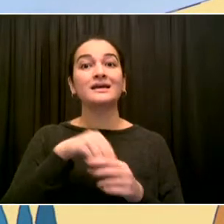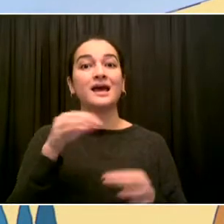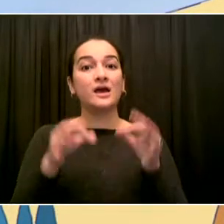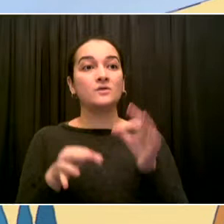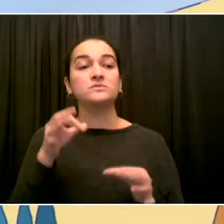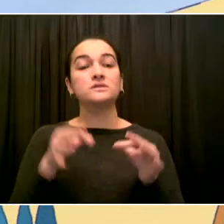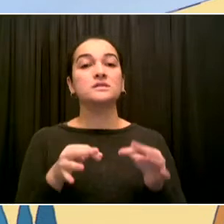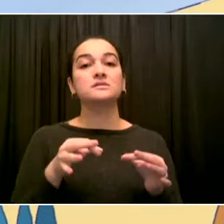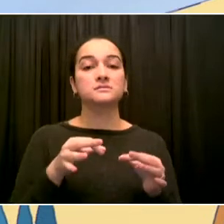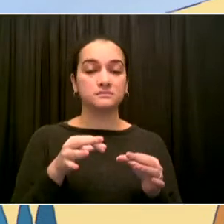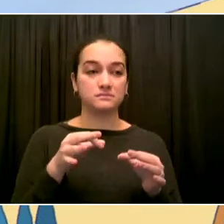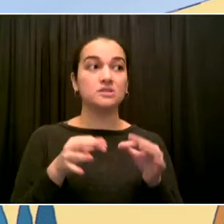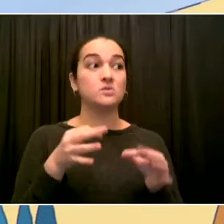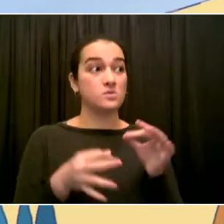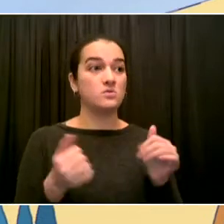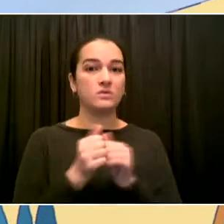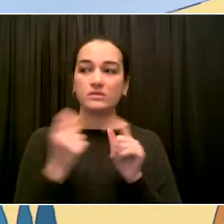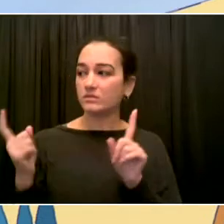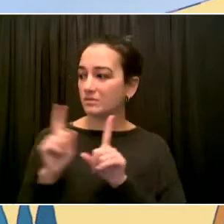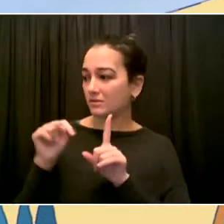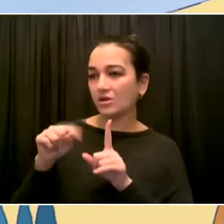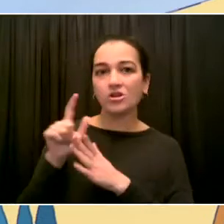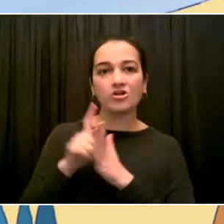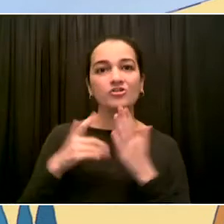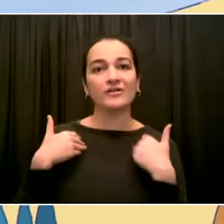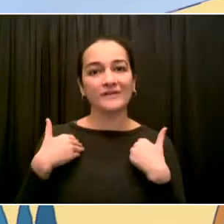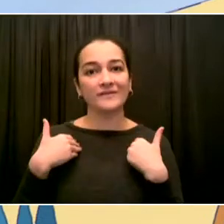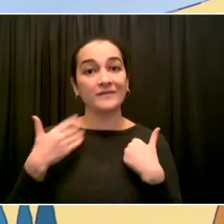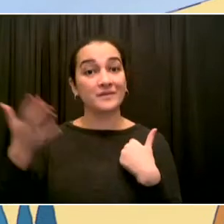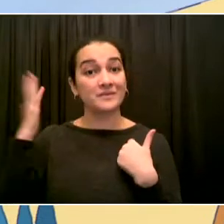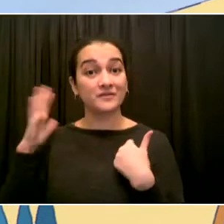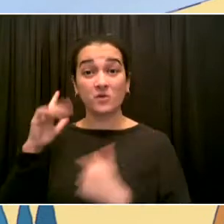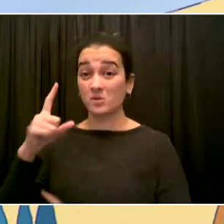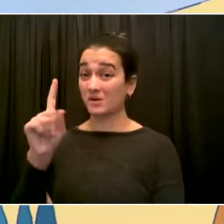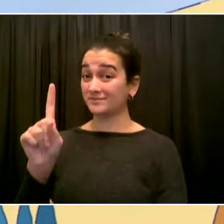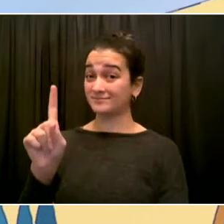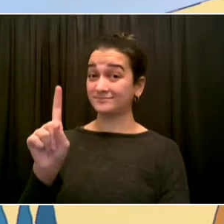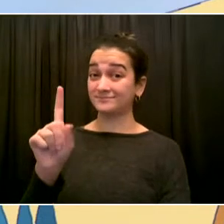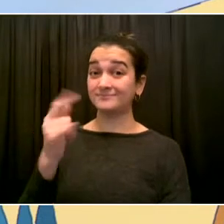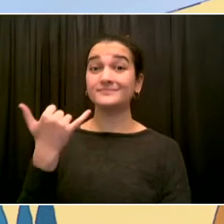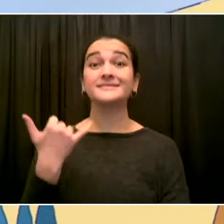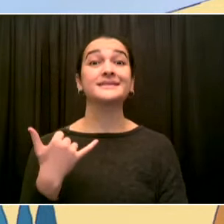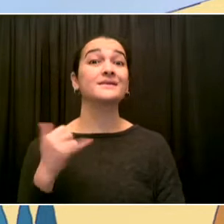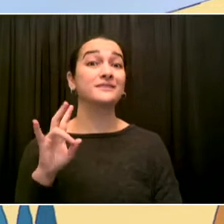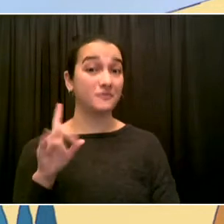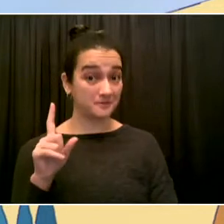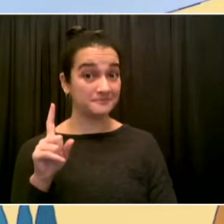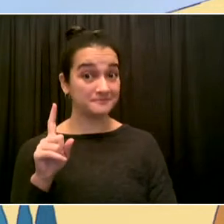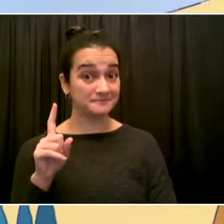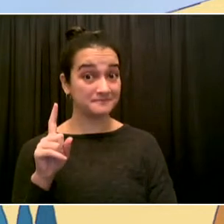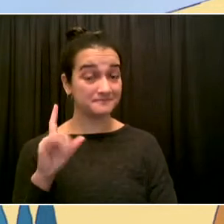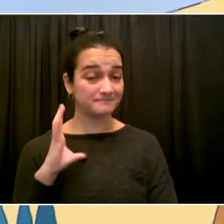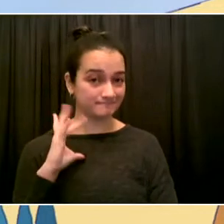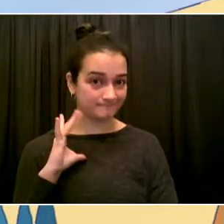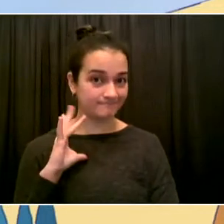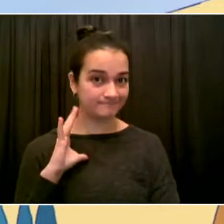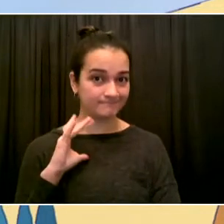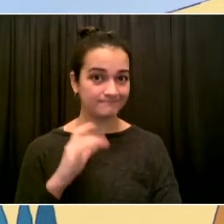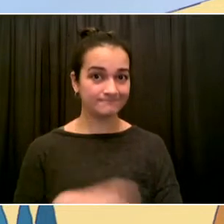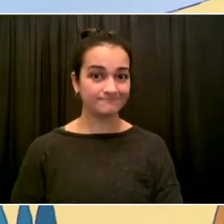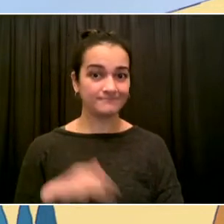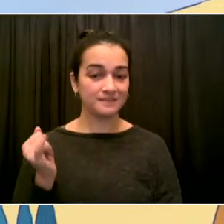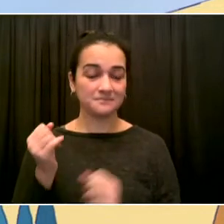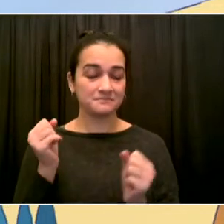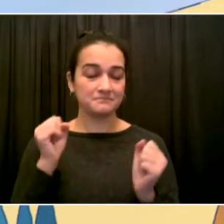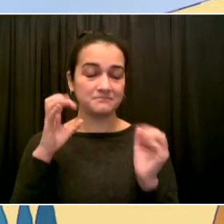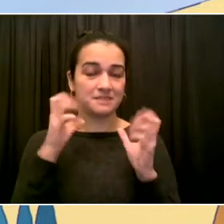lot of people to thank because this has become a model really being emulated all over the country, making sure there's fairness and